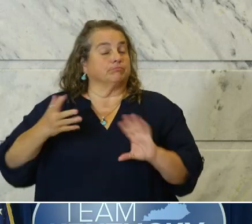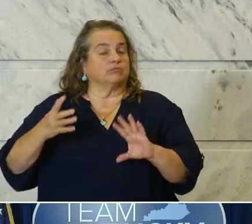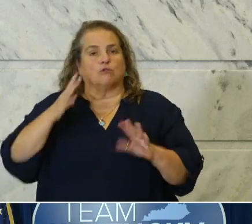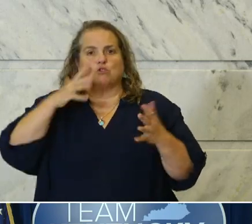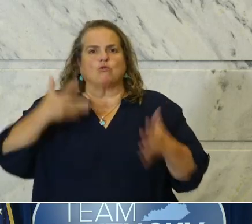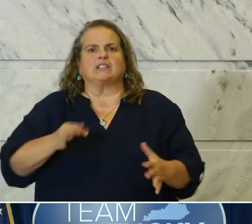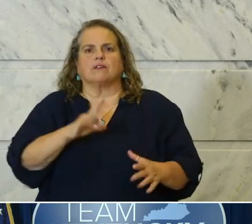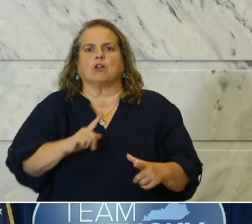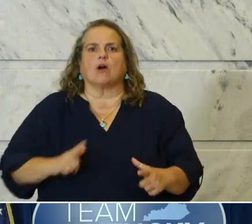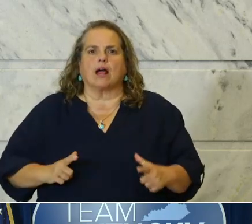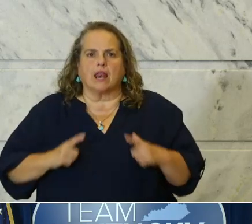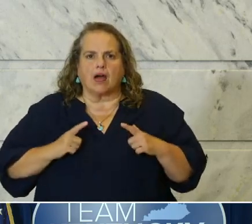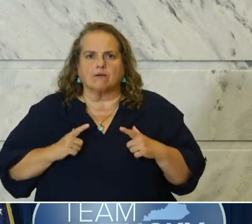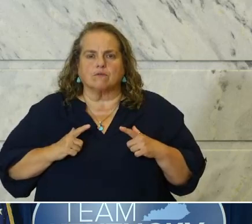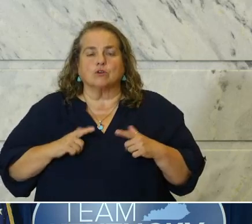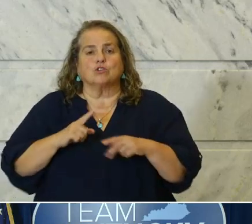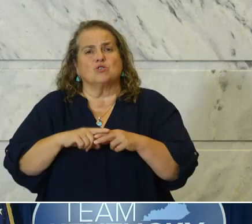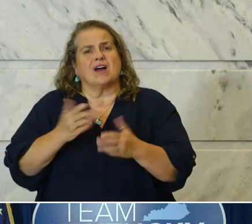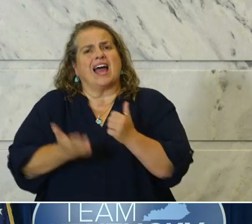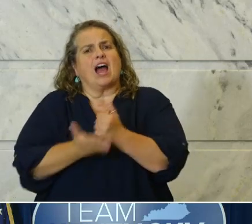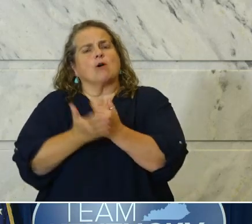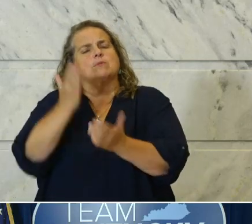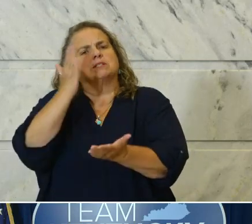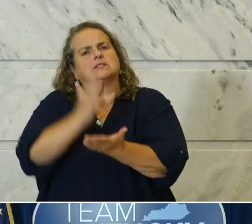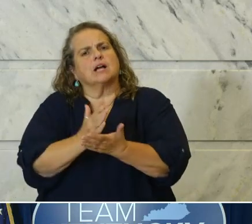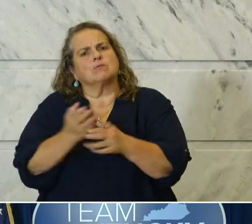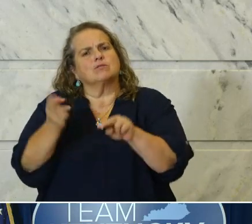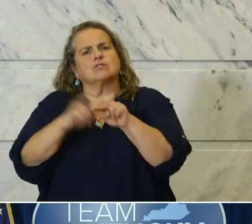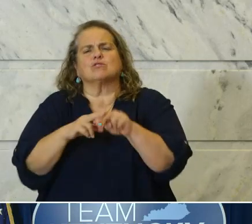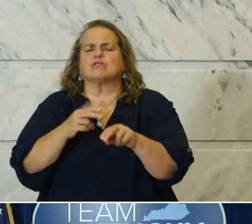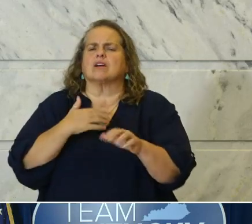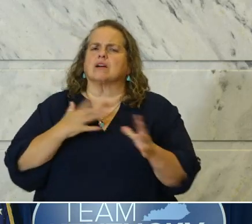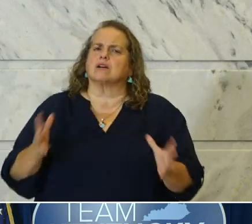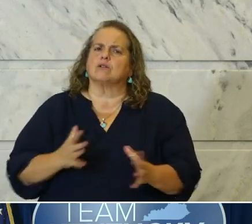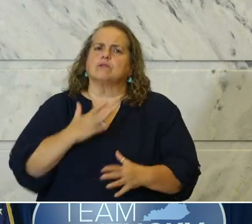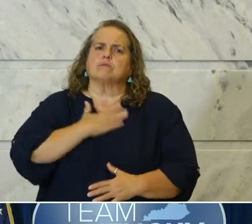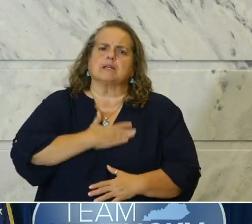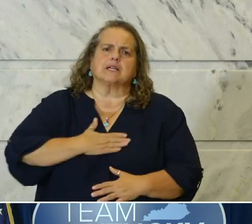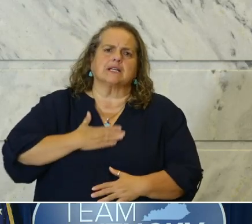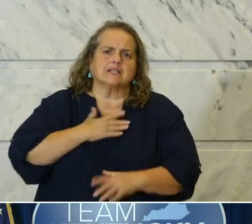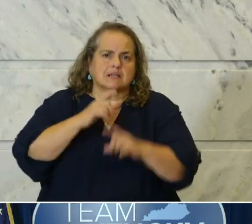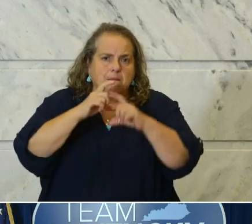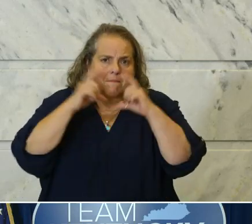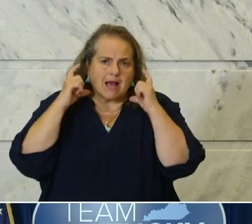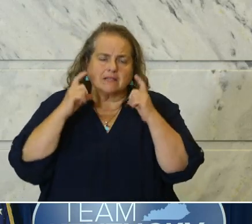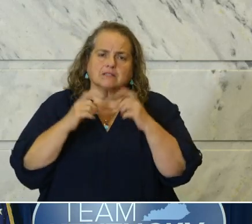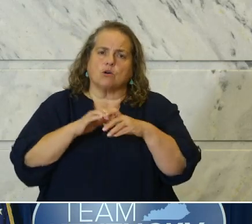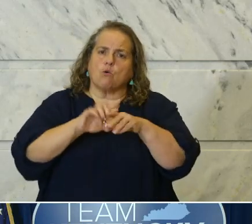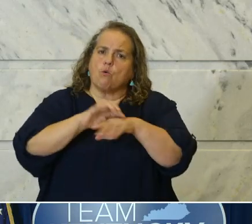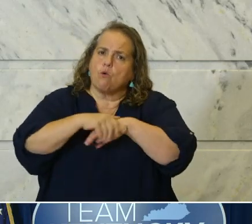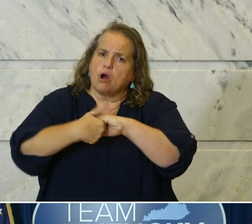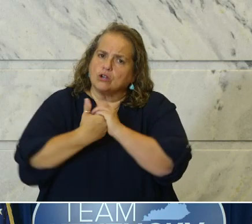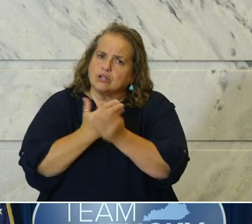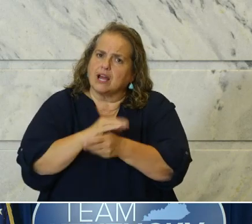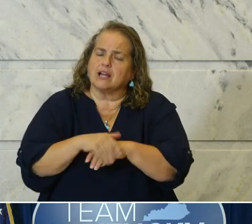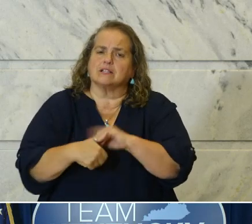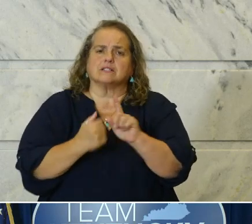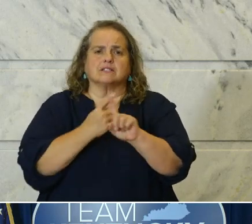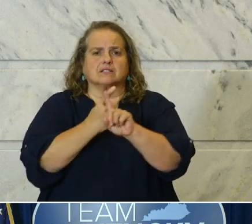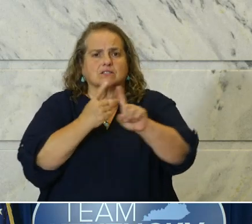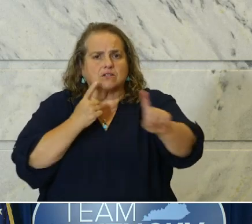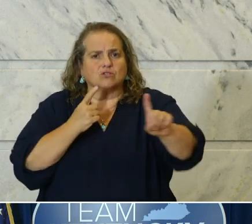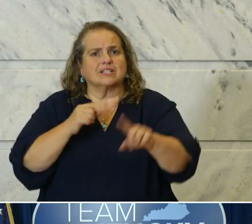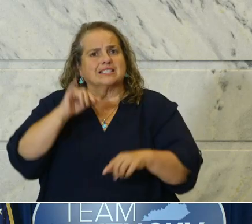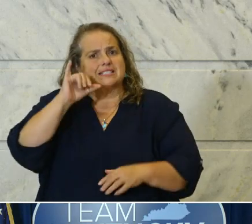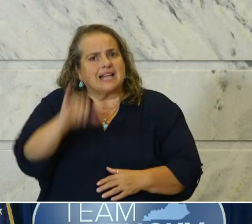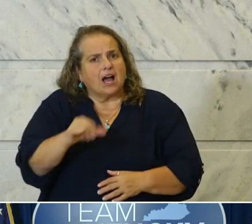surge, I urge everyone to wear a mask, wash your hands, practice social distancing, stay at home as much